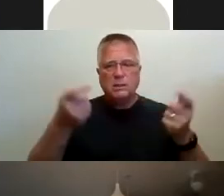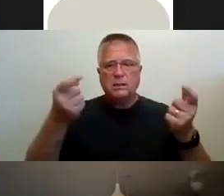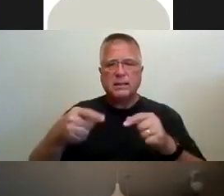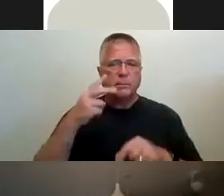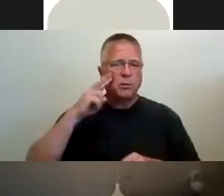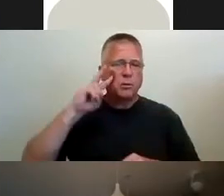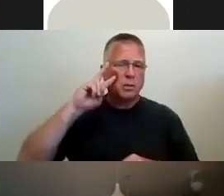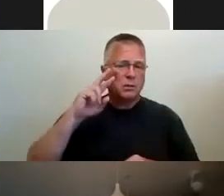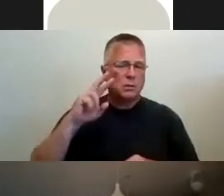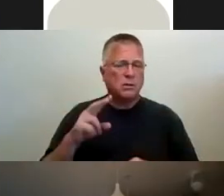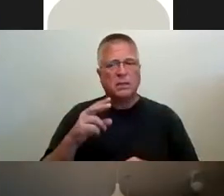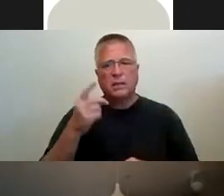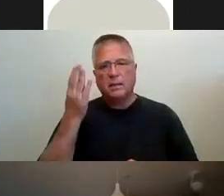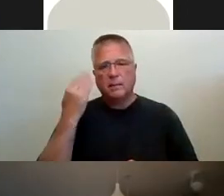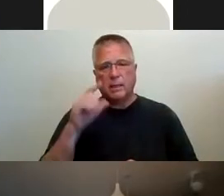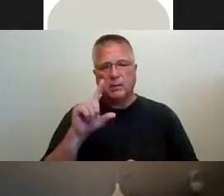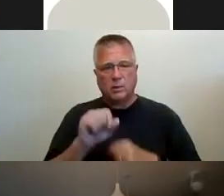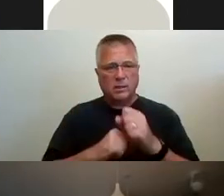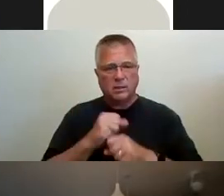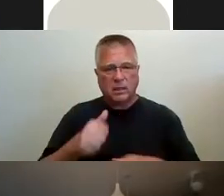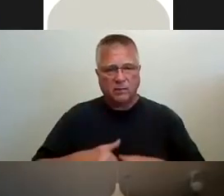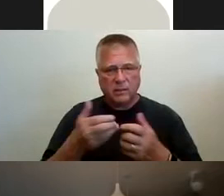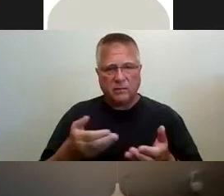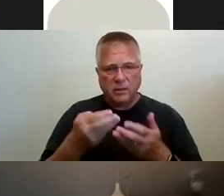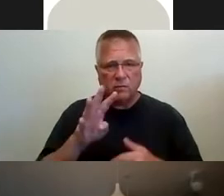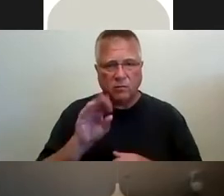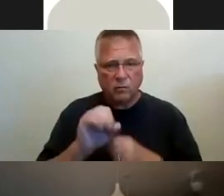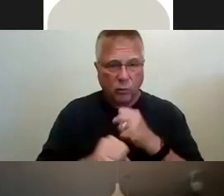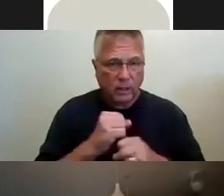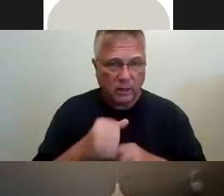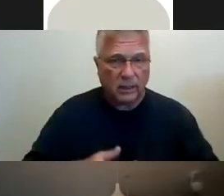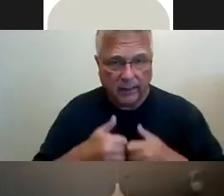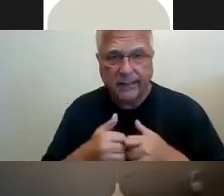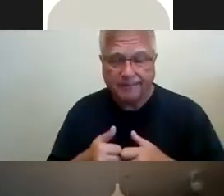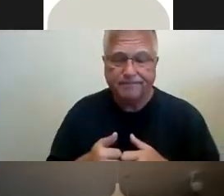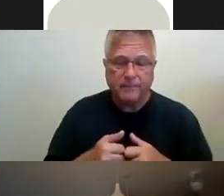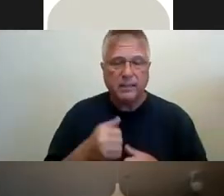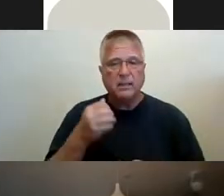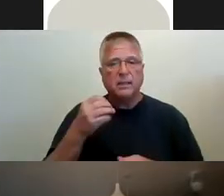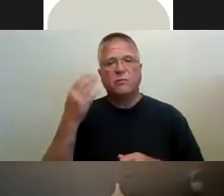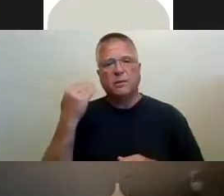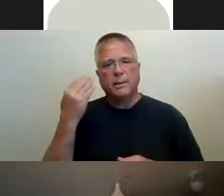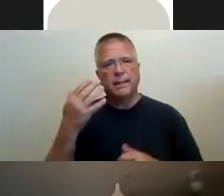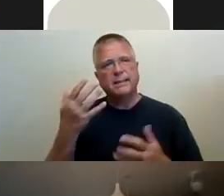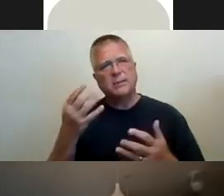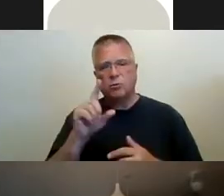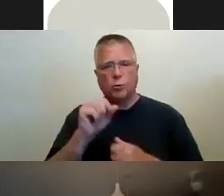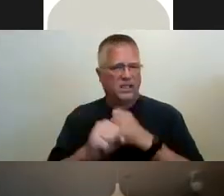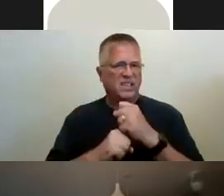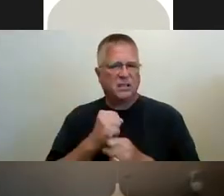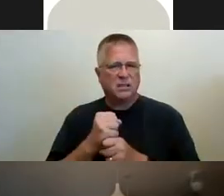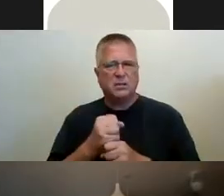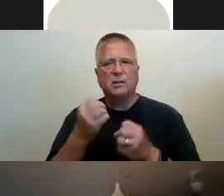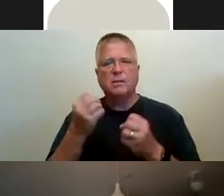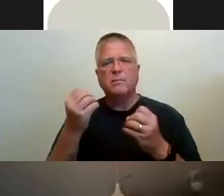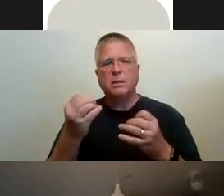last, I'd say 20 years, we've been in this neighborhood for 40 years now. And for the last 20 years, we've had at